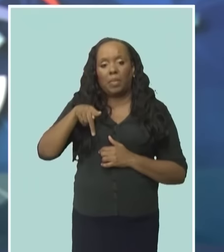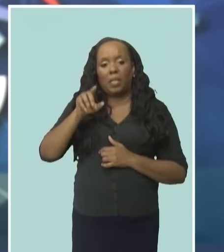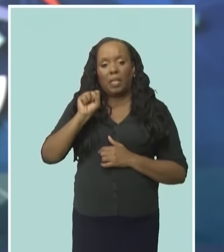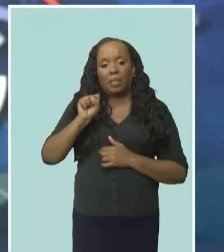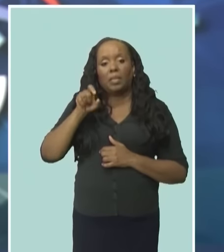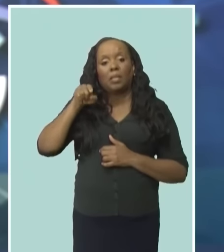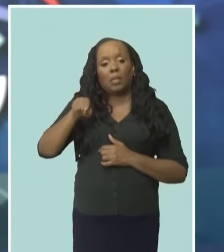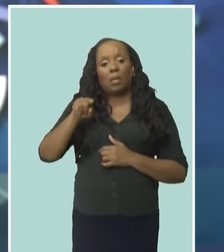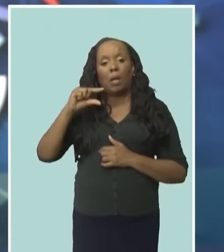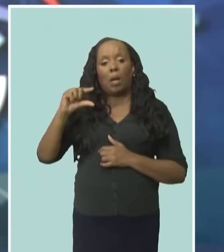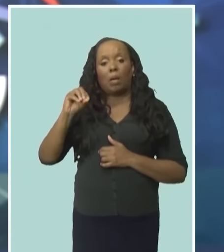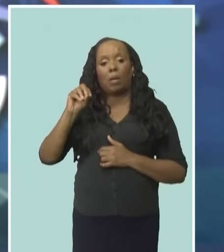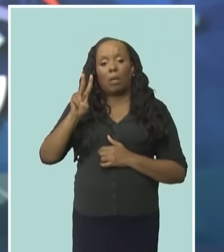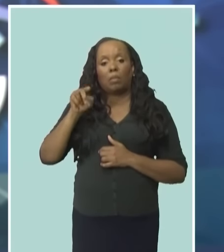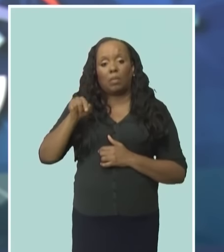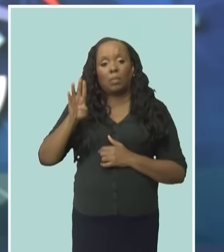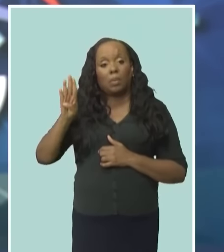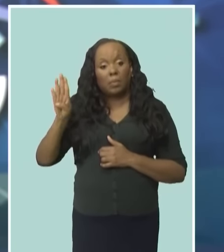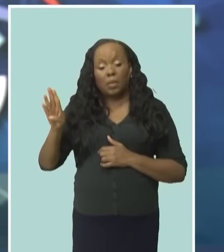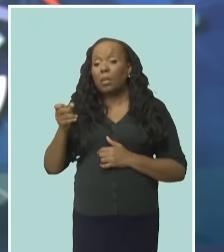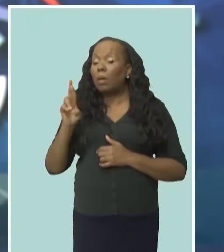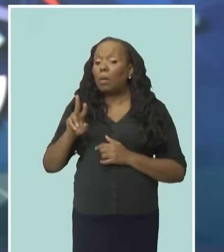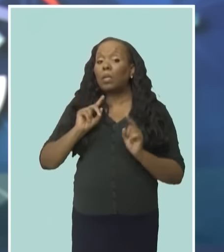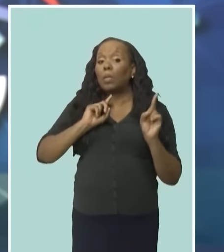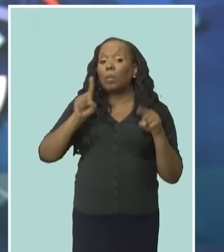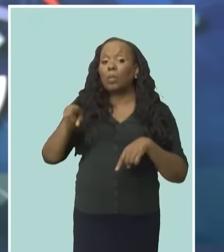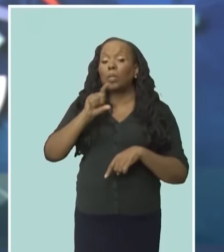www.tbps.gov.bb or from police headquarters in the city.